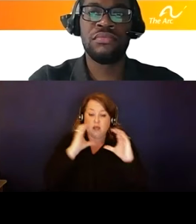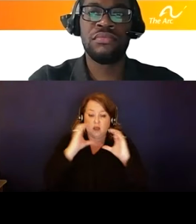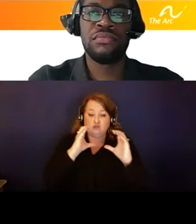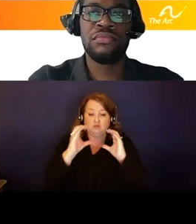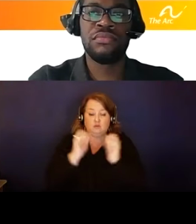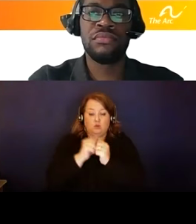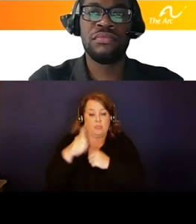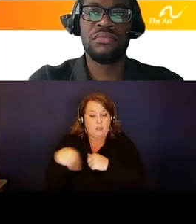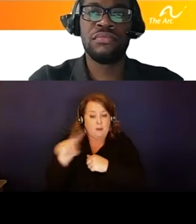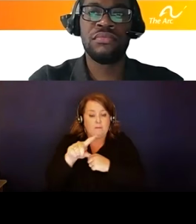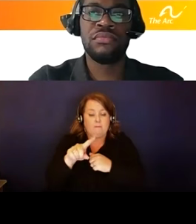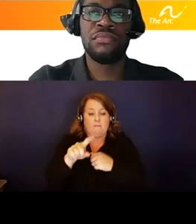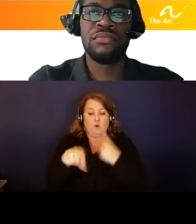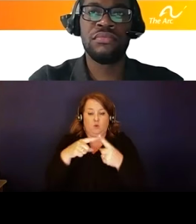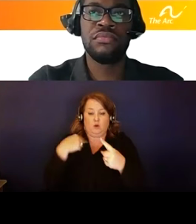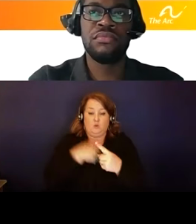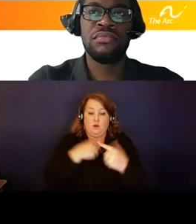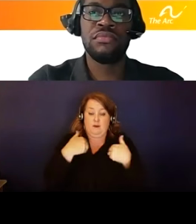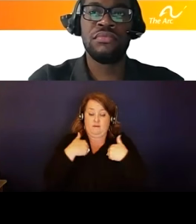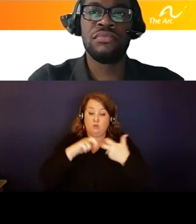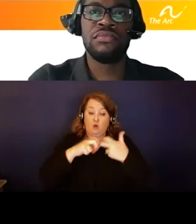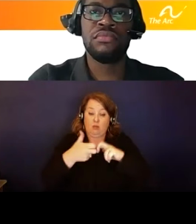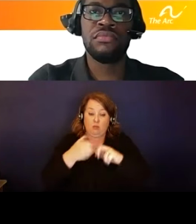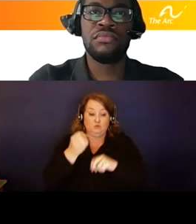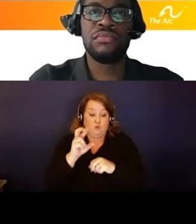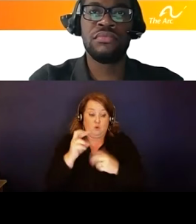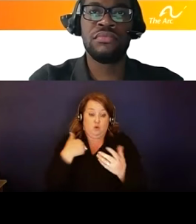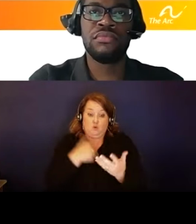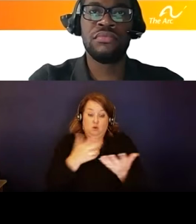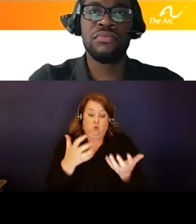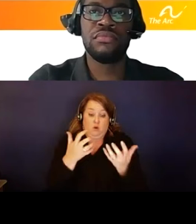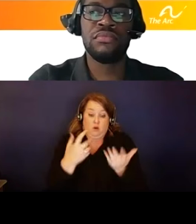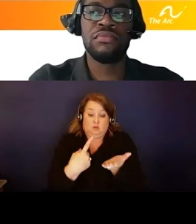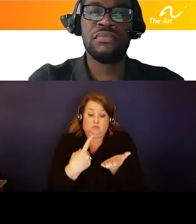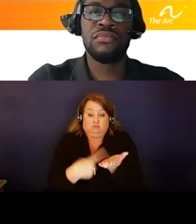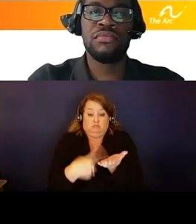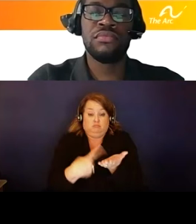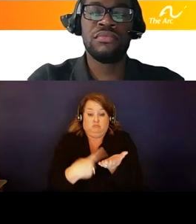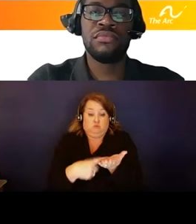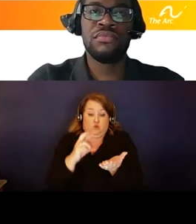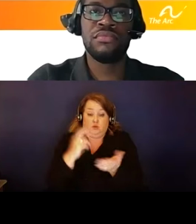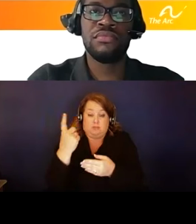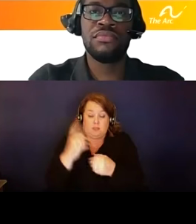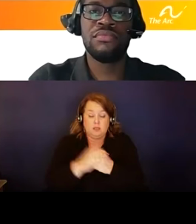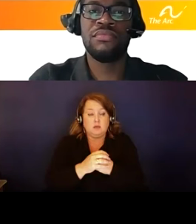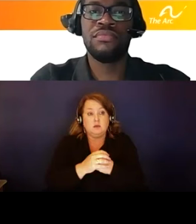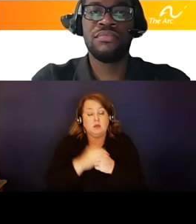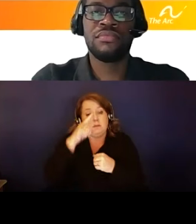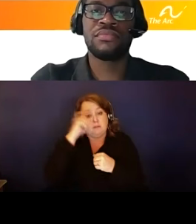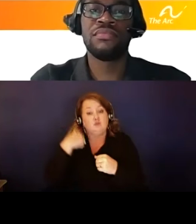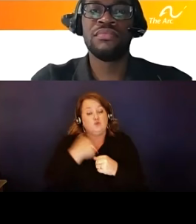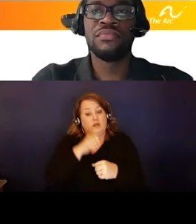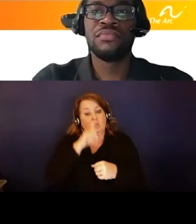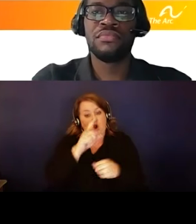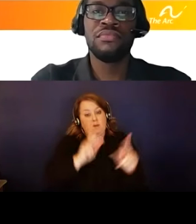them when we're having a problem or just want to talk to them or something. Because we are